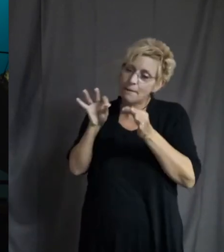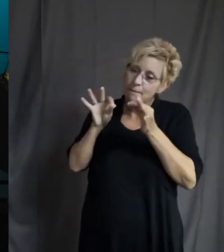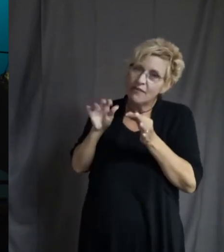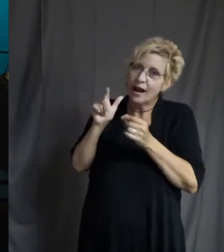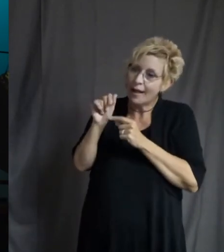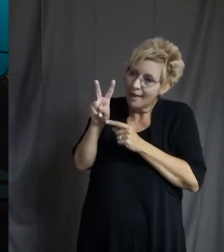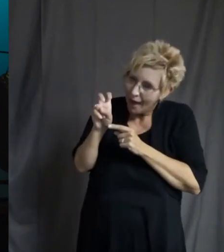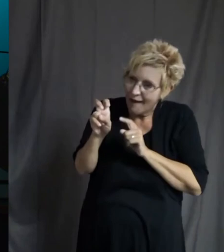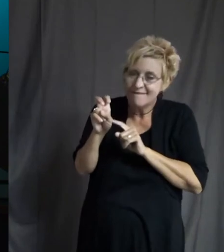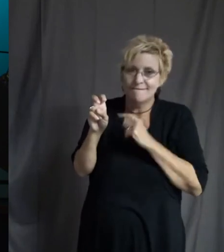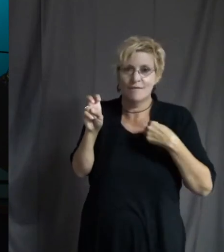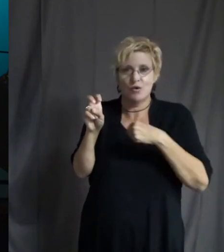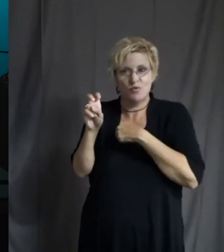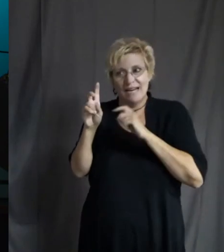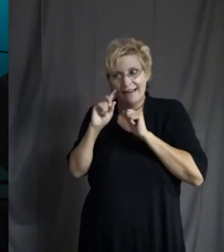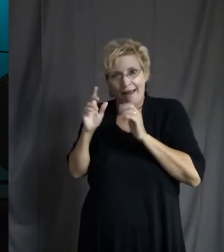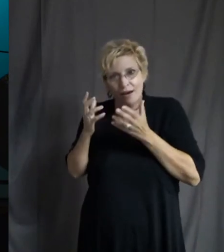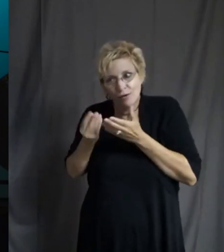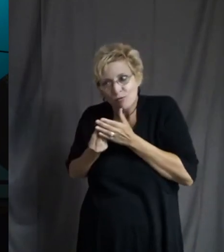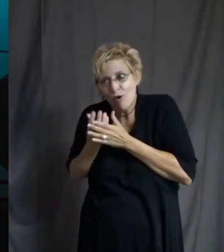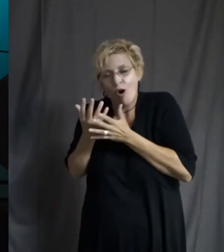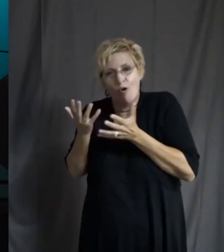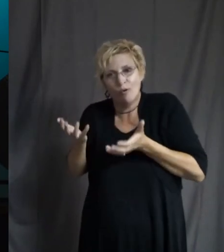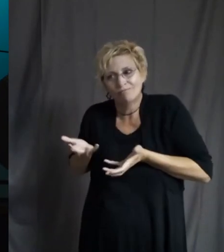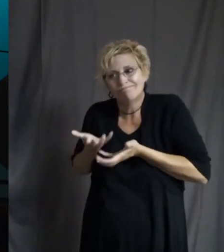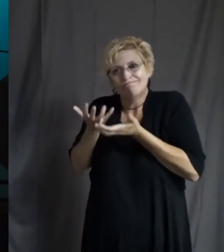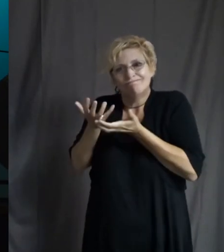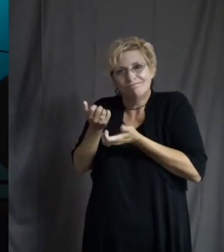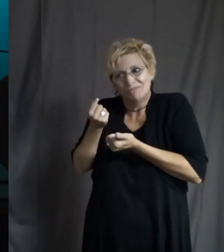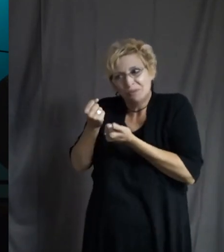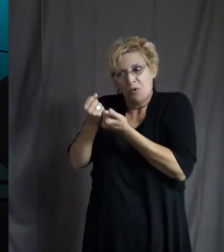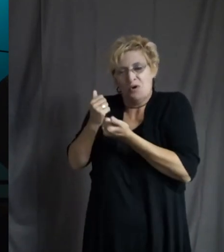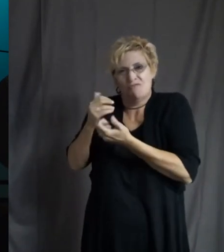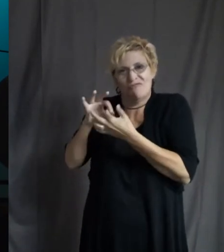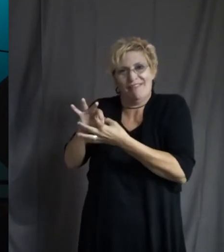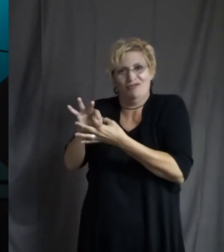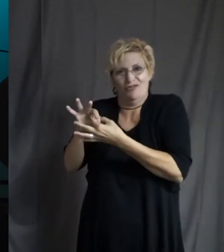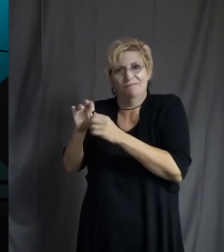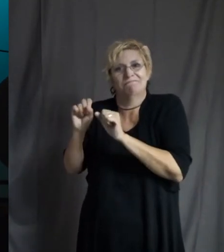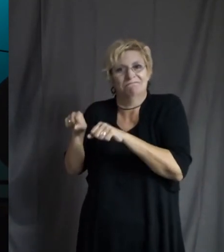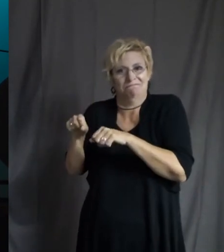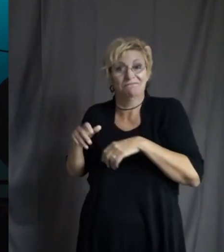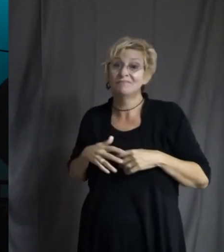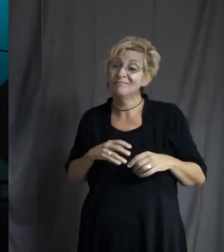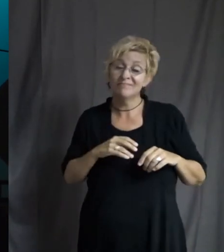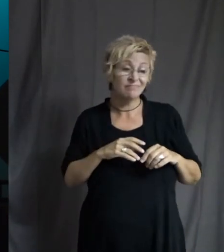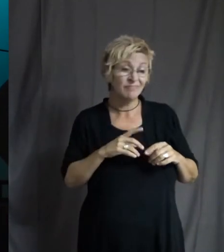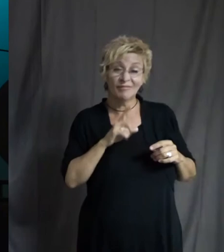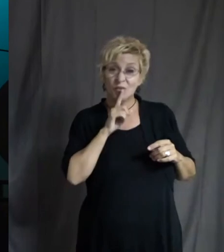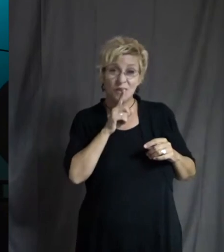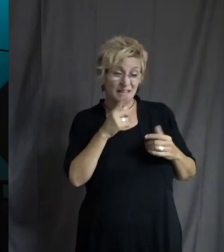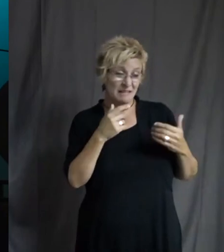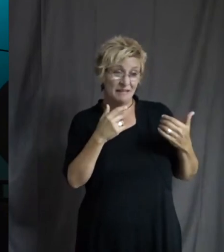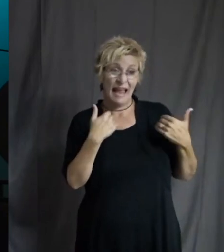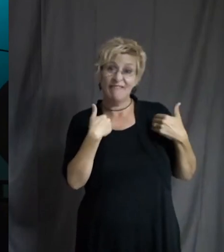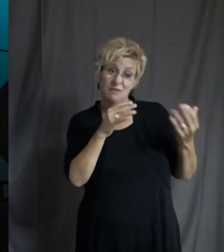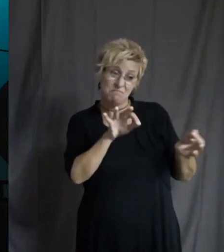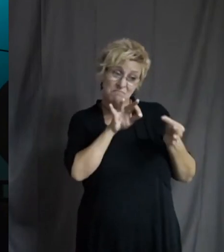relationship, but there is such thing as a perfect love that we can cultivate for our